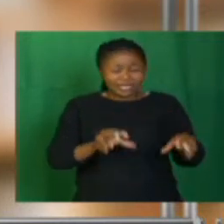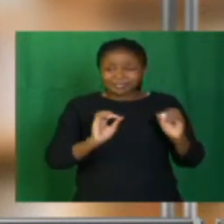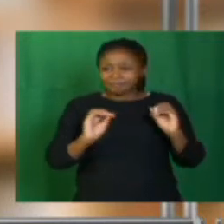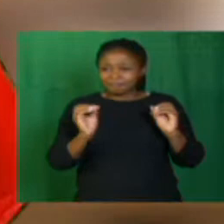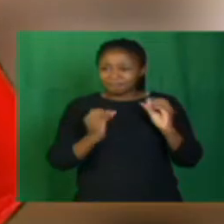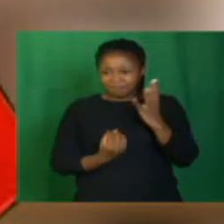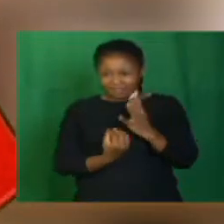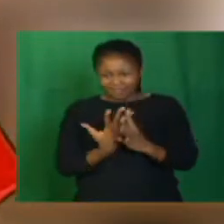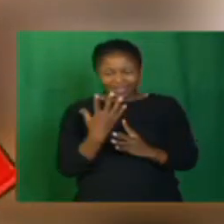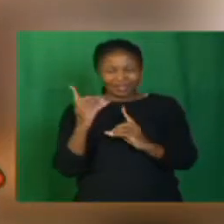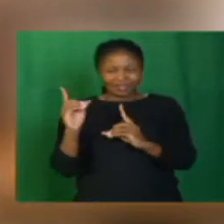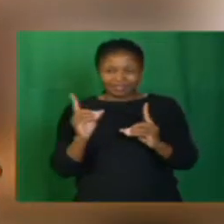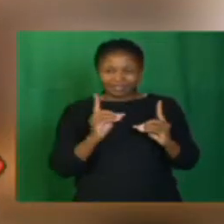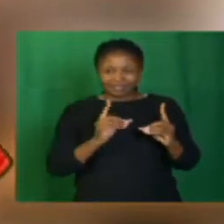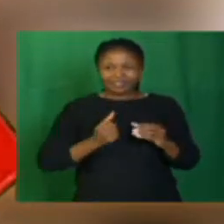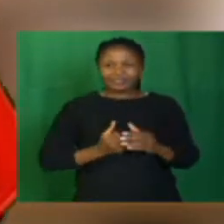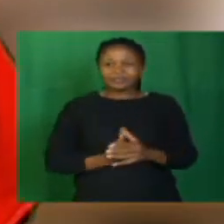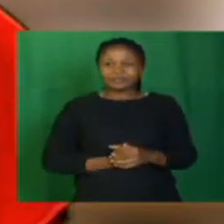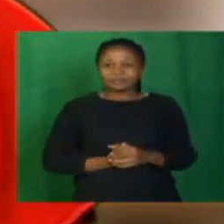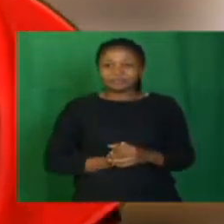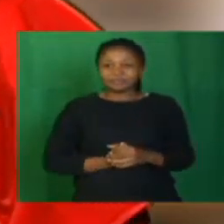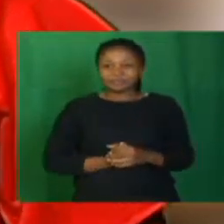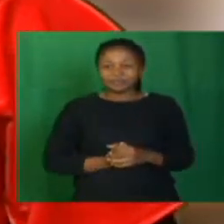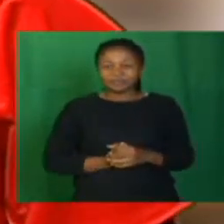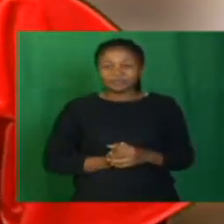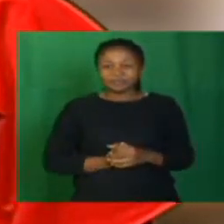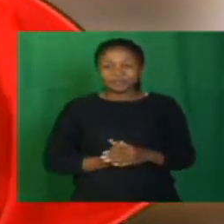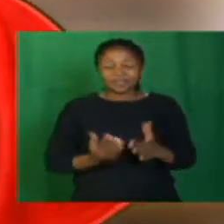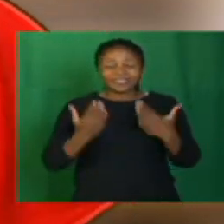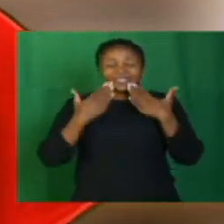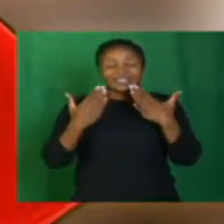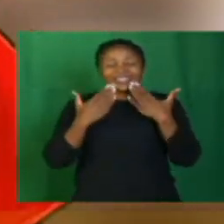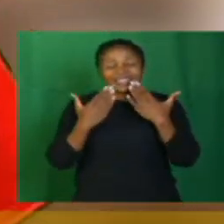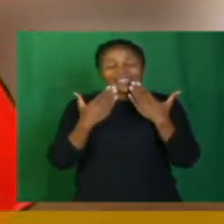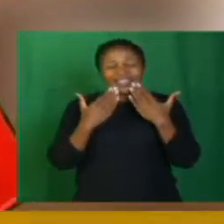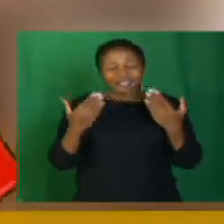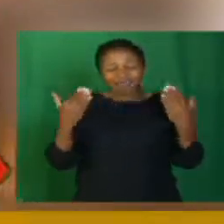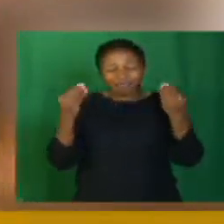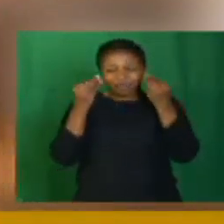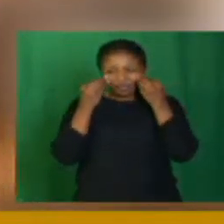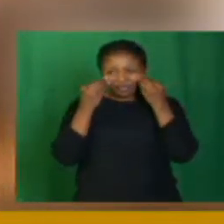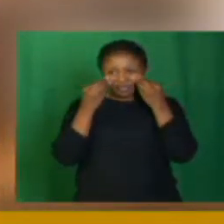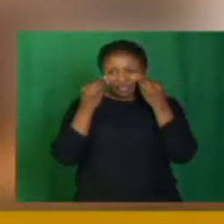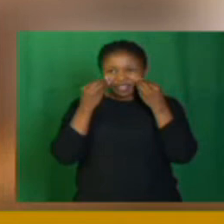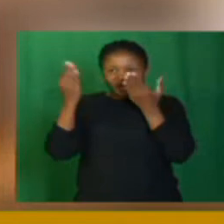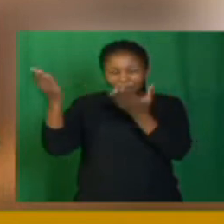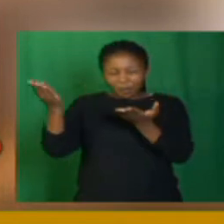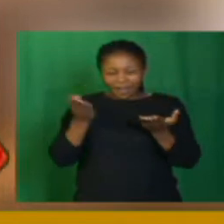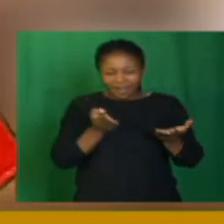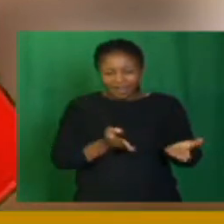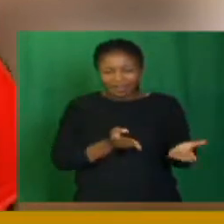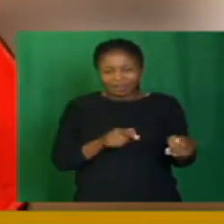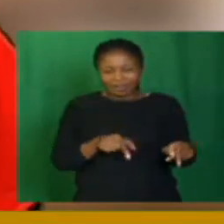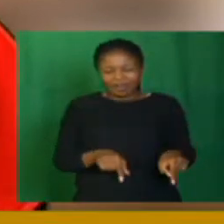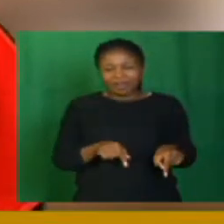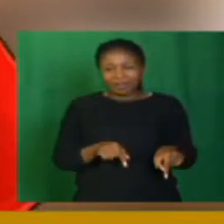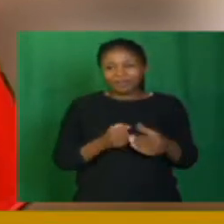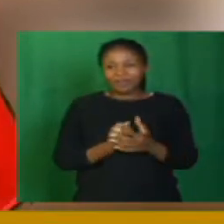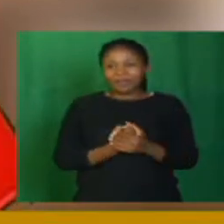your lesson? Thank you very much, Nowazi. You're welcome, all my dear Form 5s. Today we are